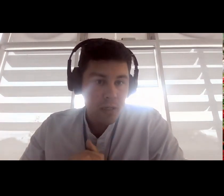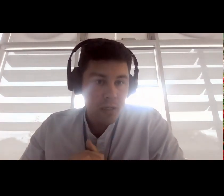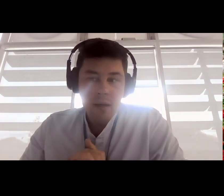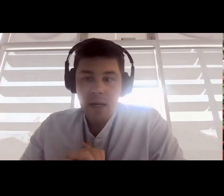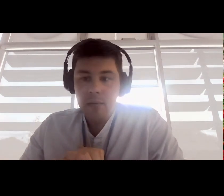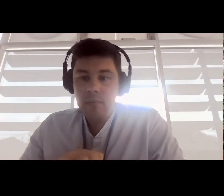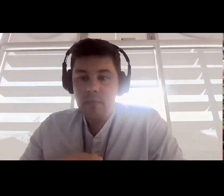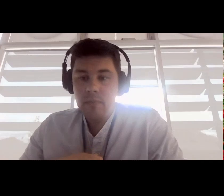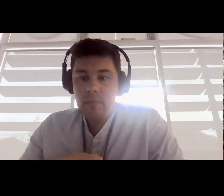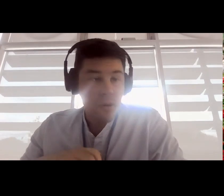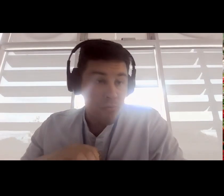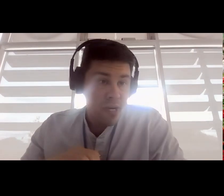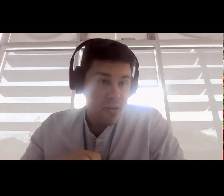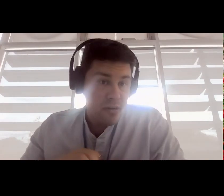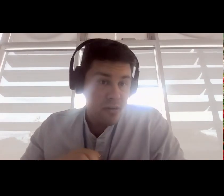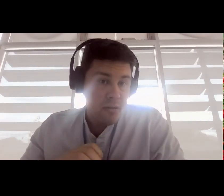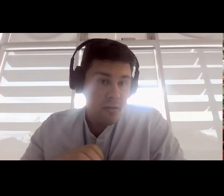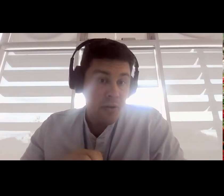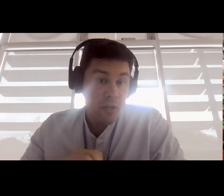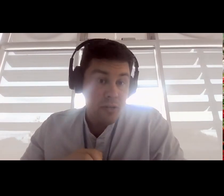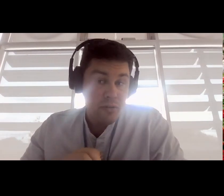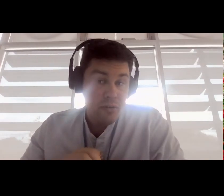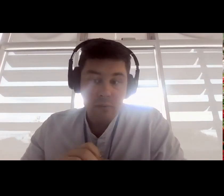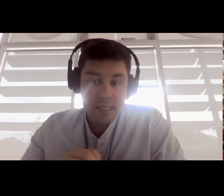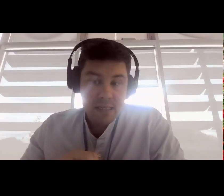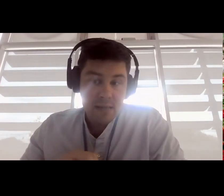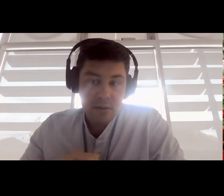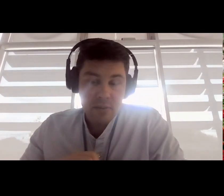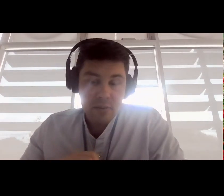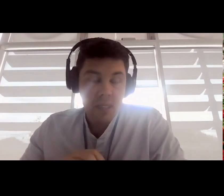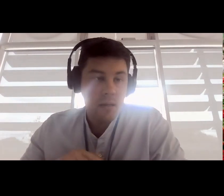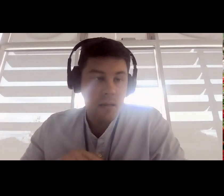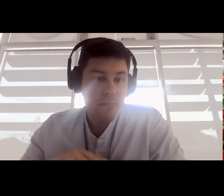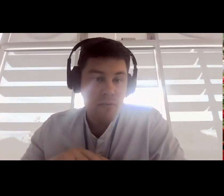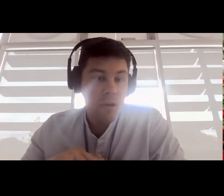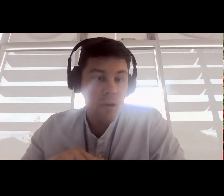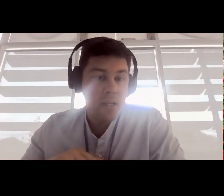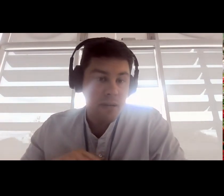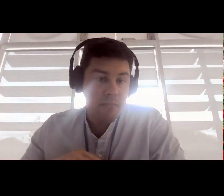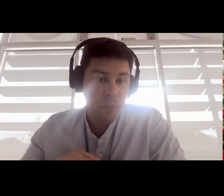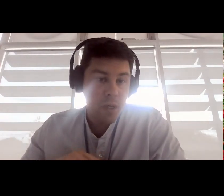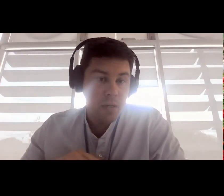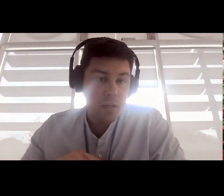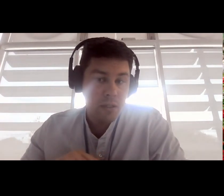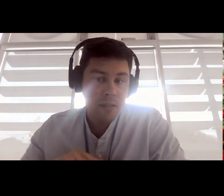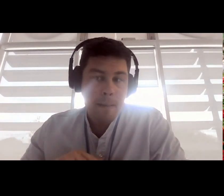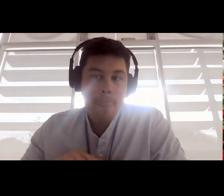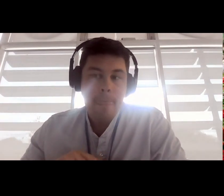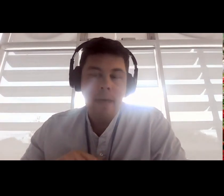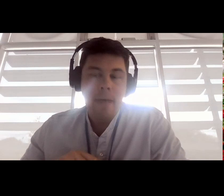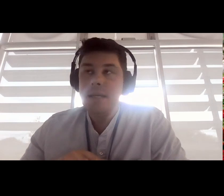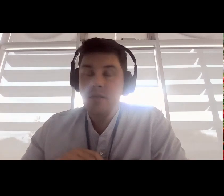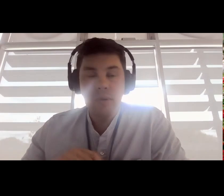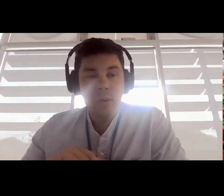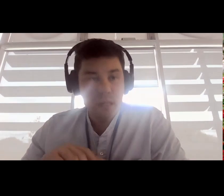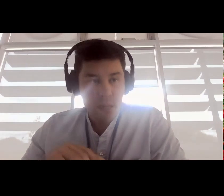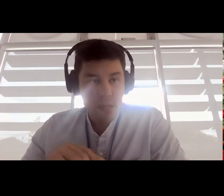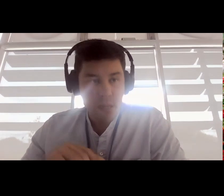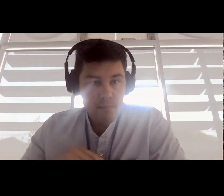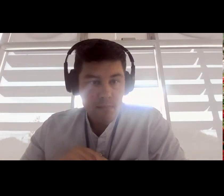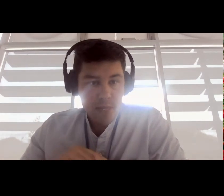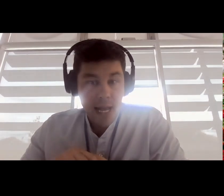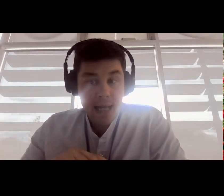rework, that is comprehension and knowledge of what exists on a particular site prior to any work going on. That does